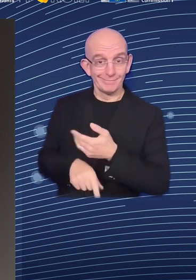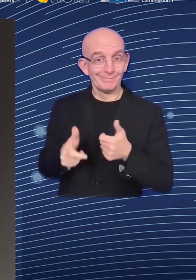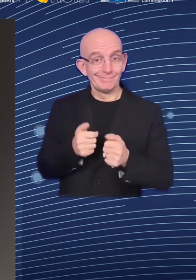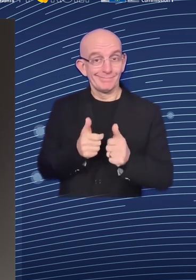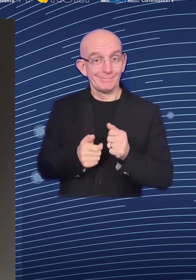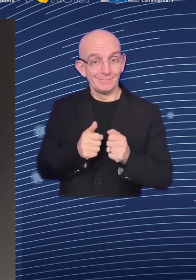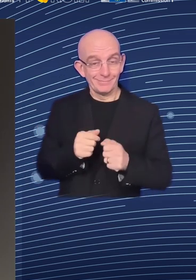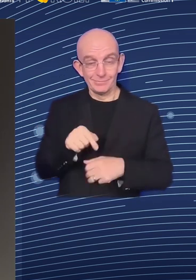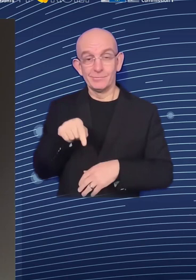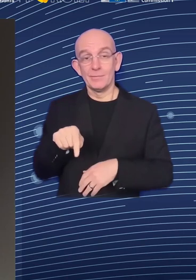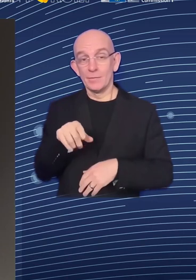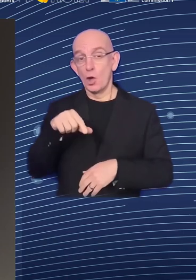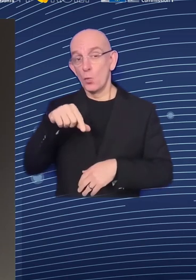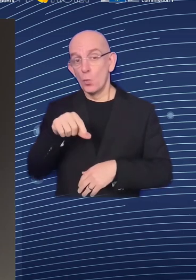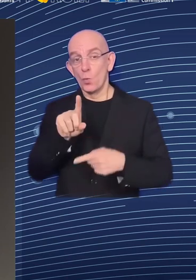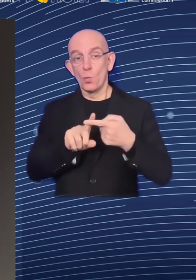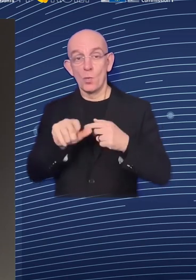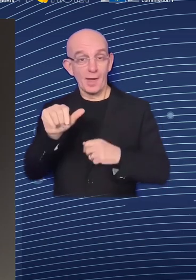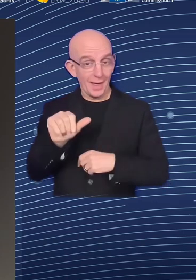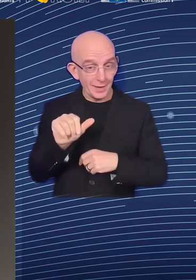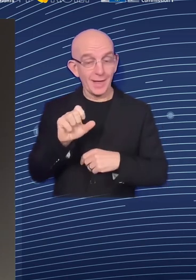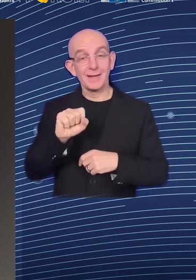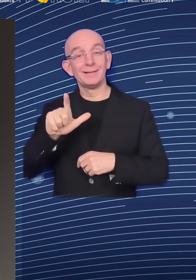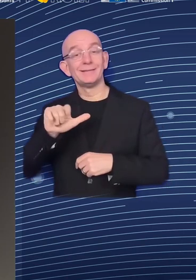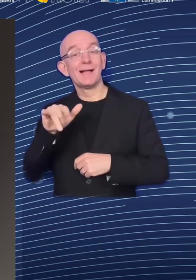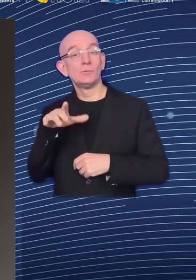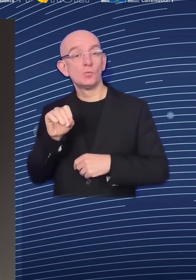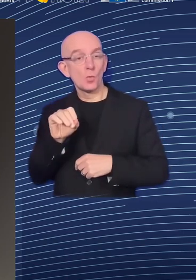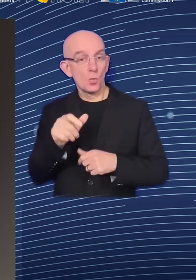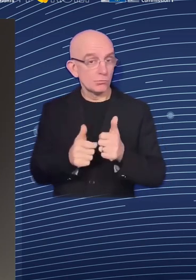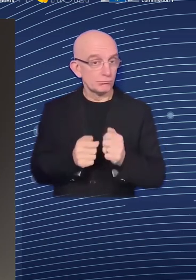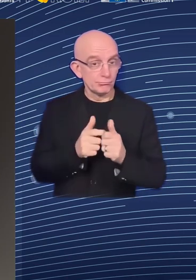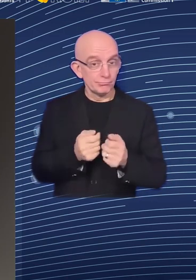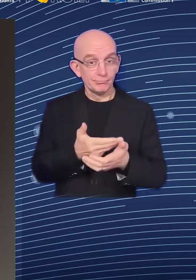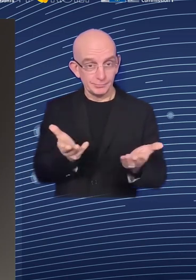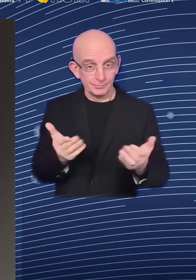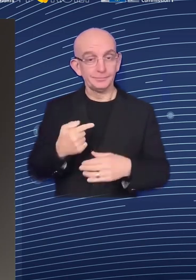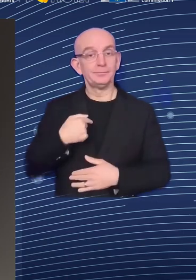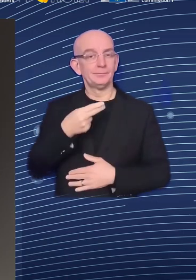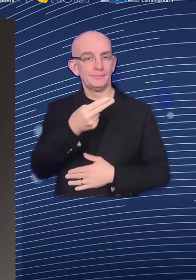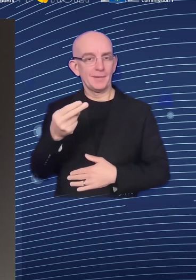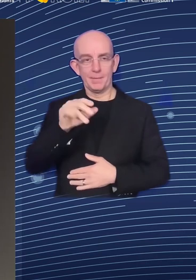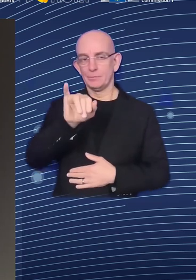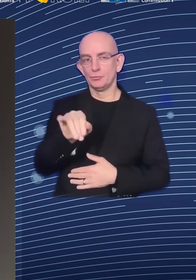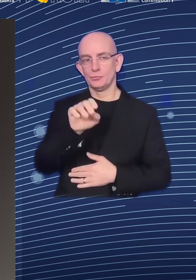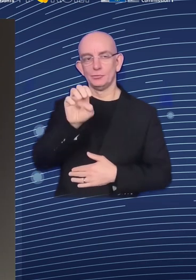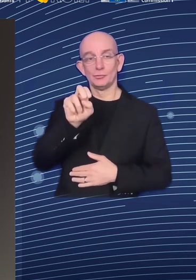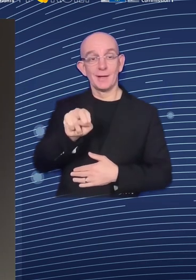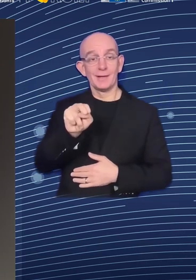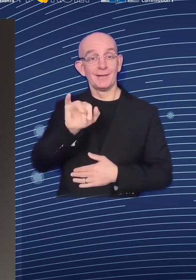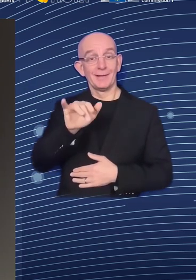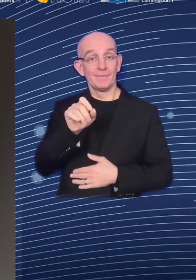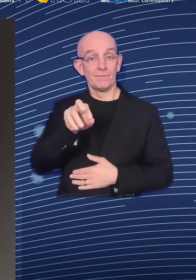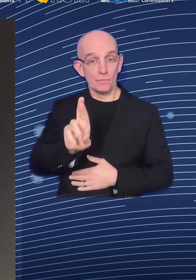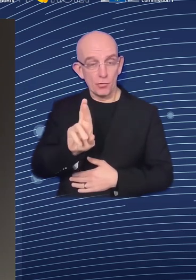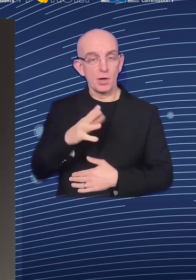for my speakers, but first let's set the scene a little bit. Skills are the wealth of Europe. They are absolutely essential for